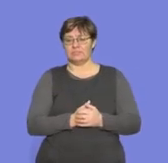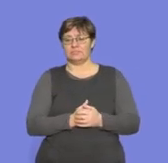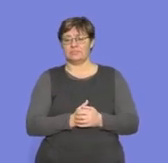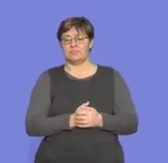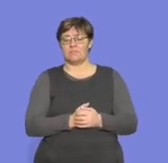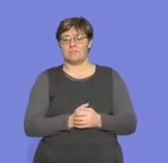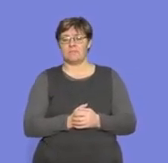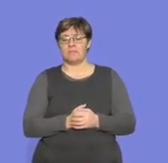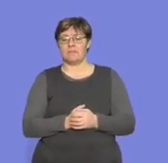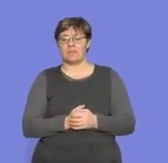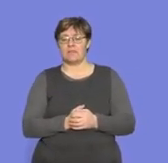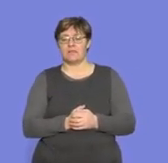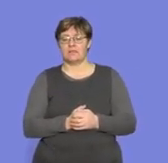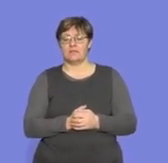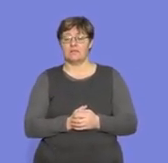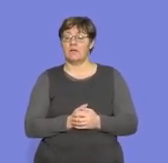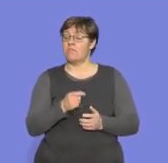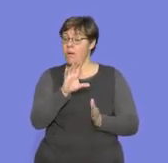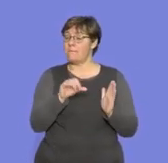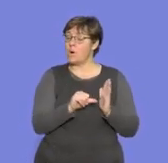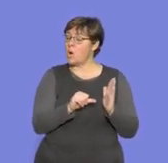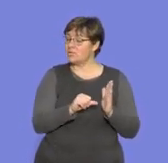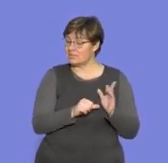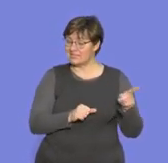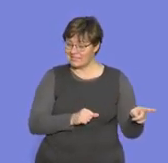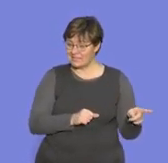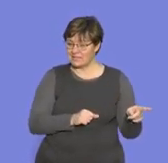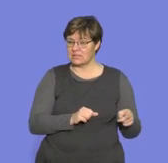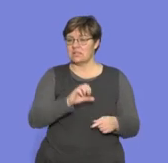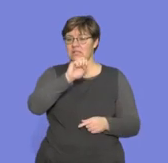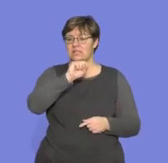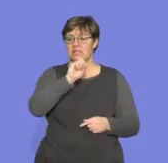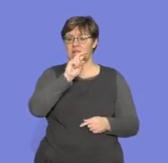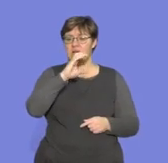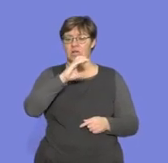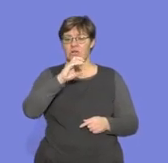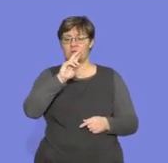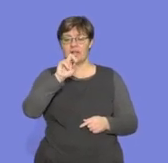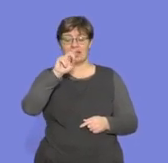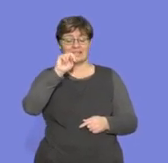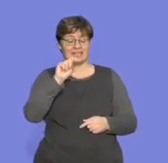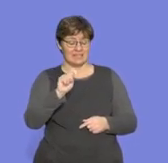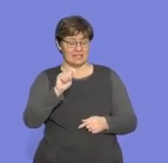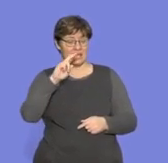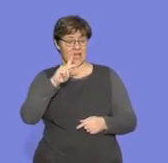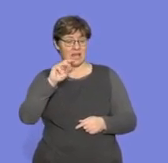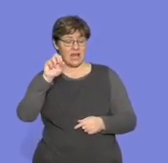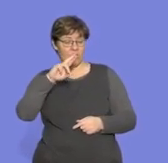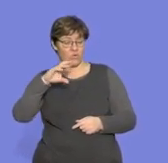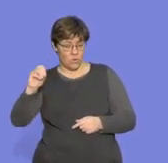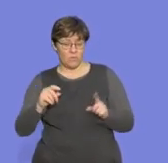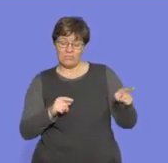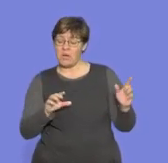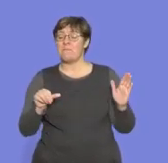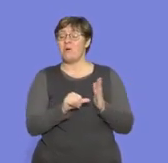we've got a very important biome called the Succulent, which serves as a significant area that attracts lots